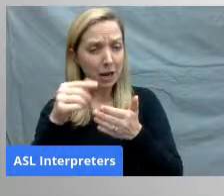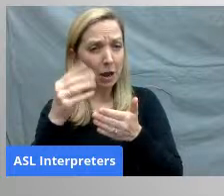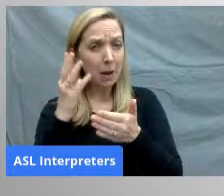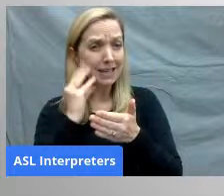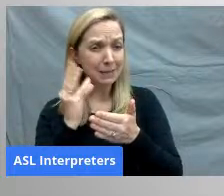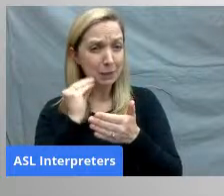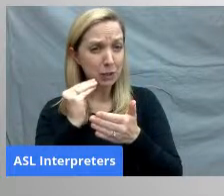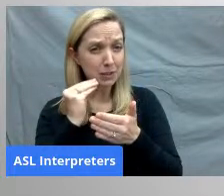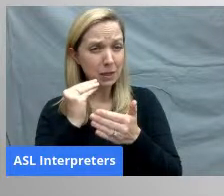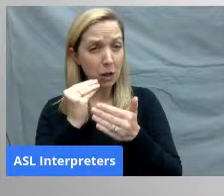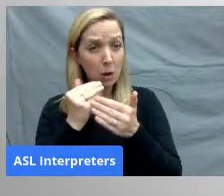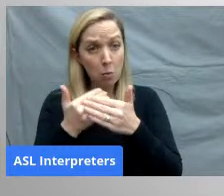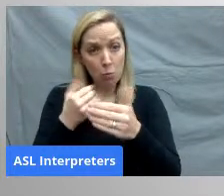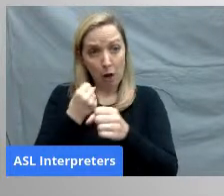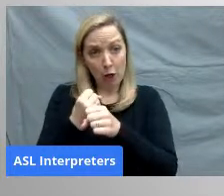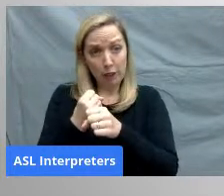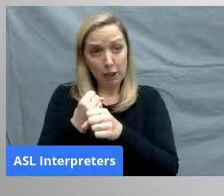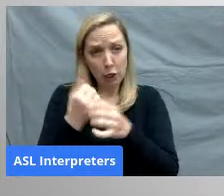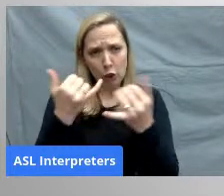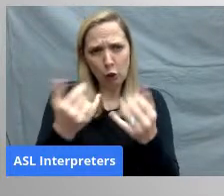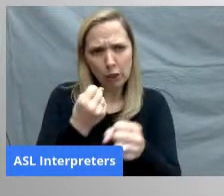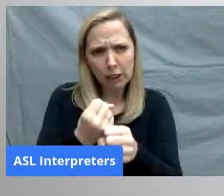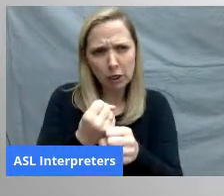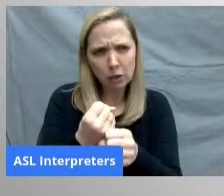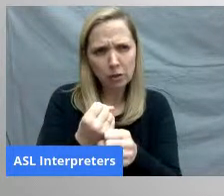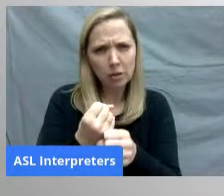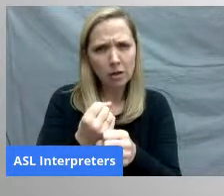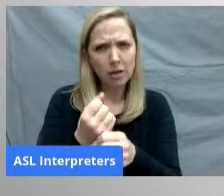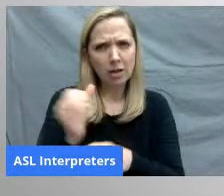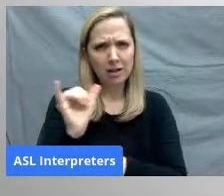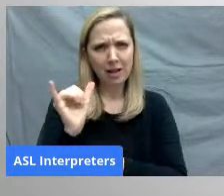what, like, we aren't in school, what are we buying?